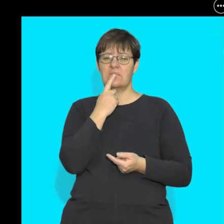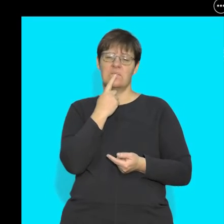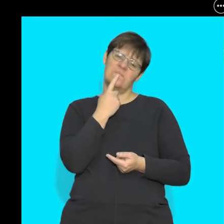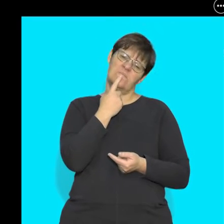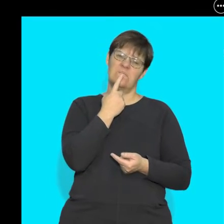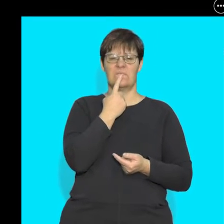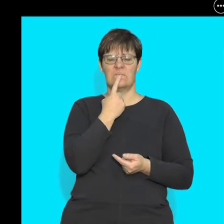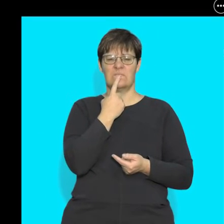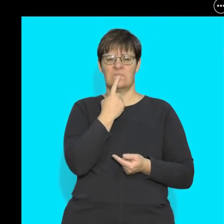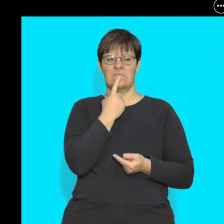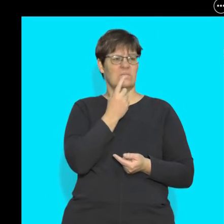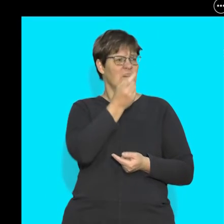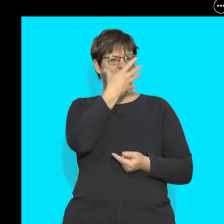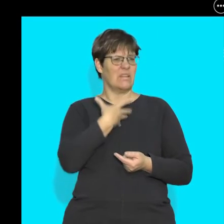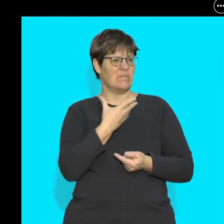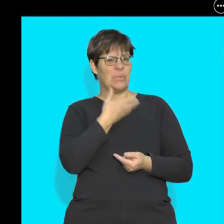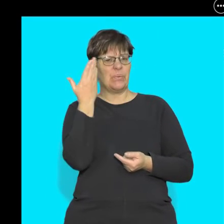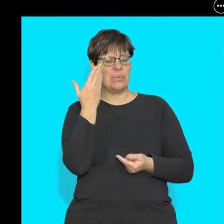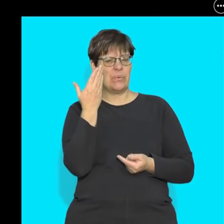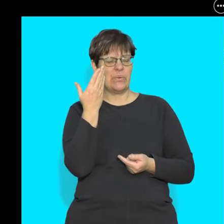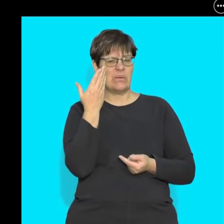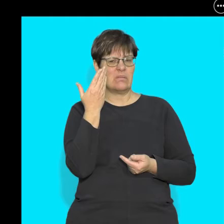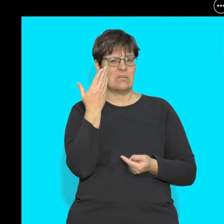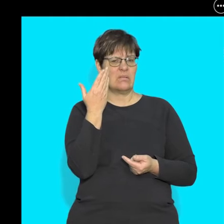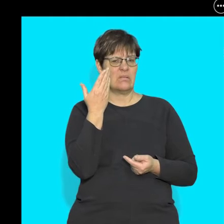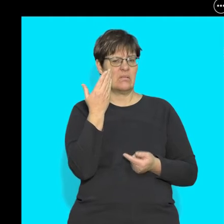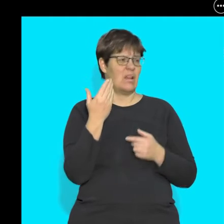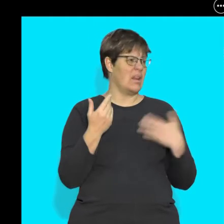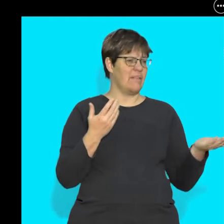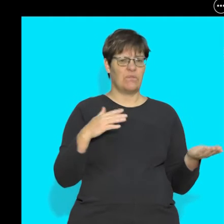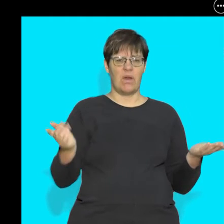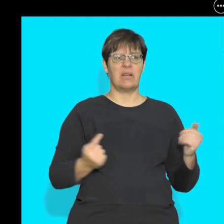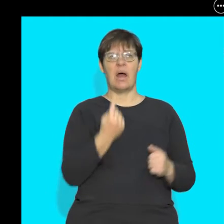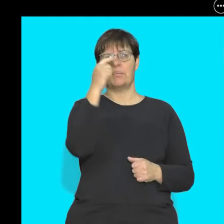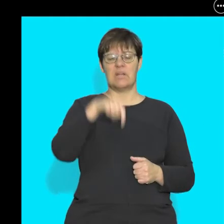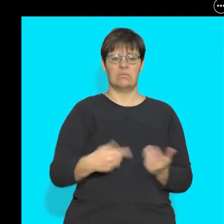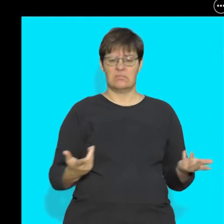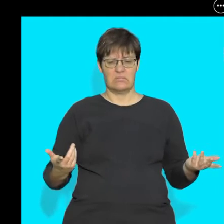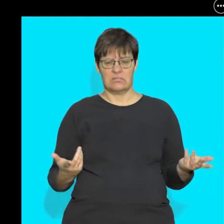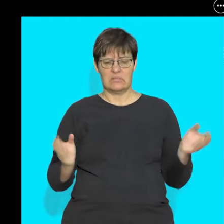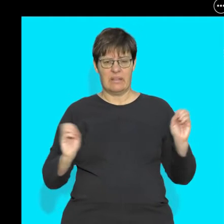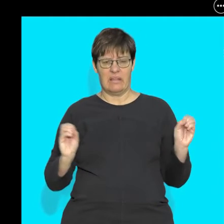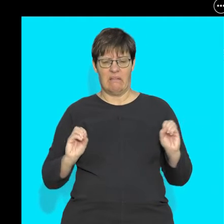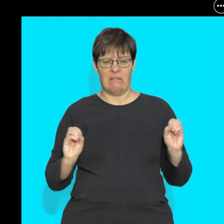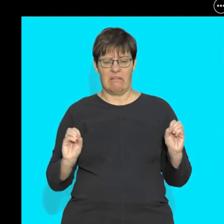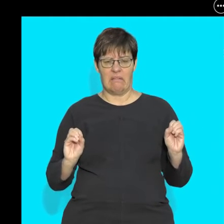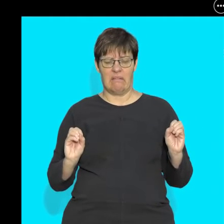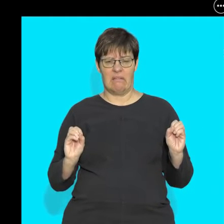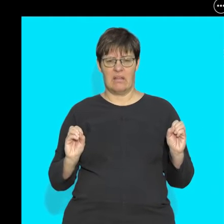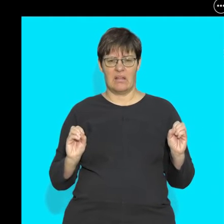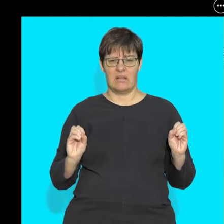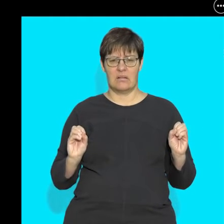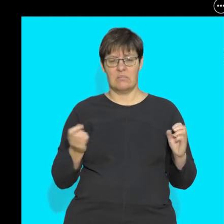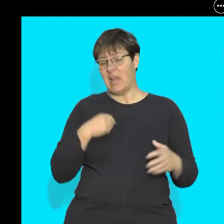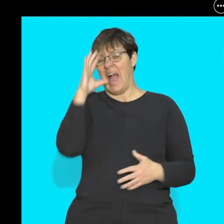and we go, but I wasn't given a direction. There's no left, right, up, down, east, west. We